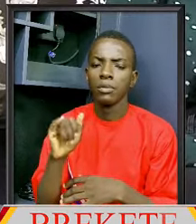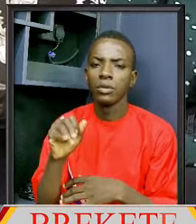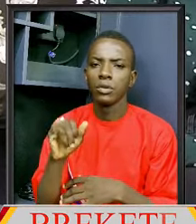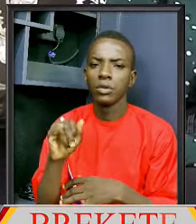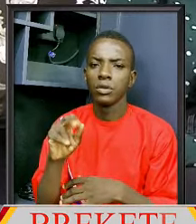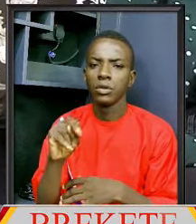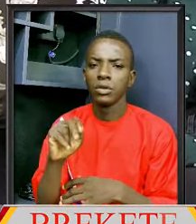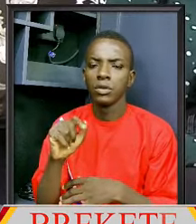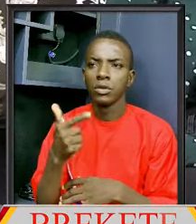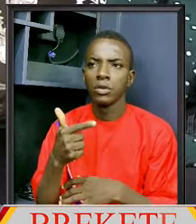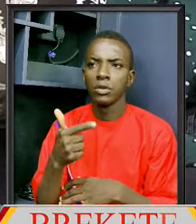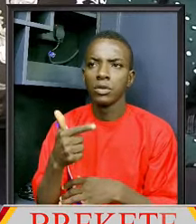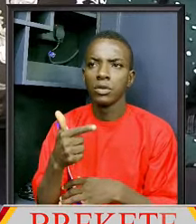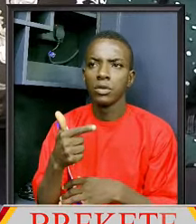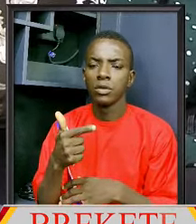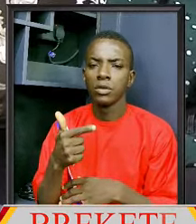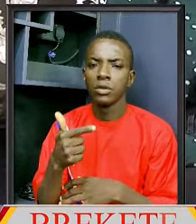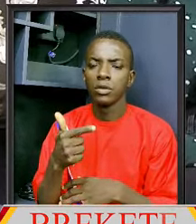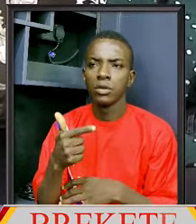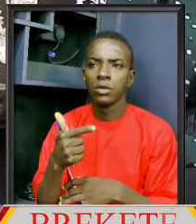amsin.org.ng.